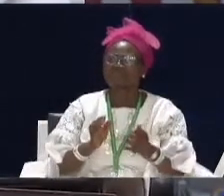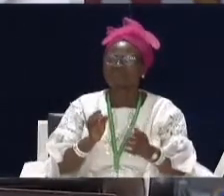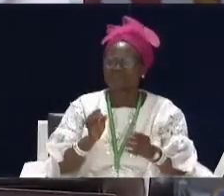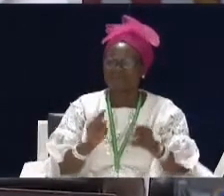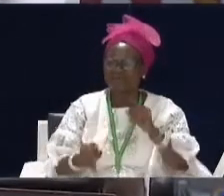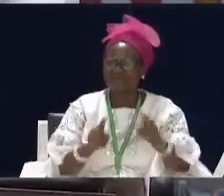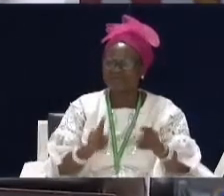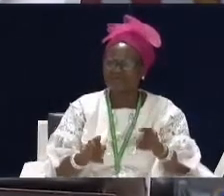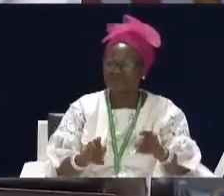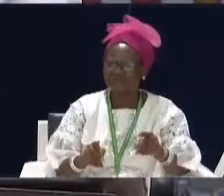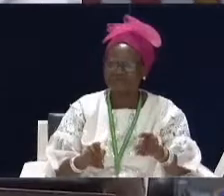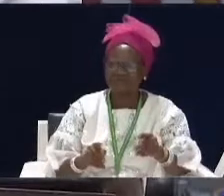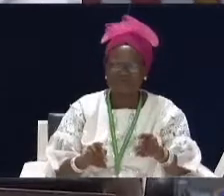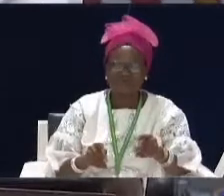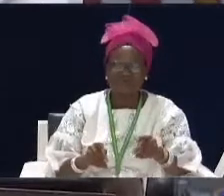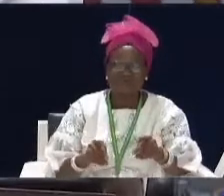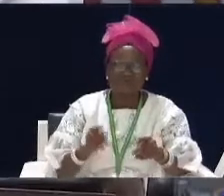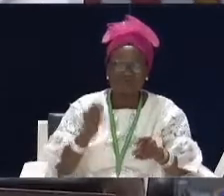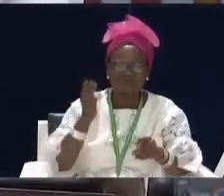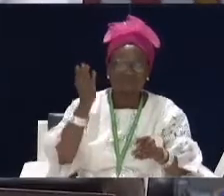there will be